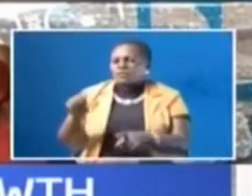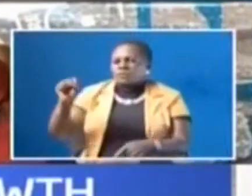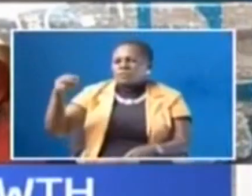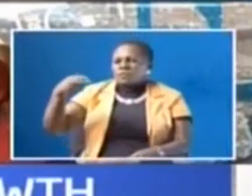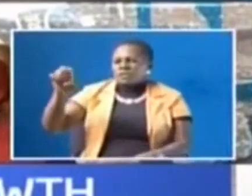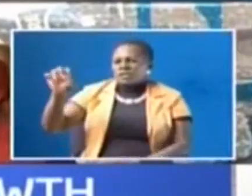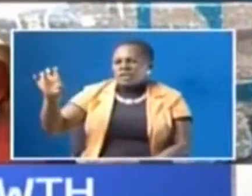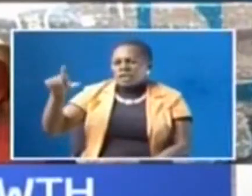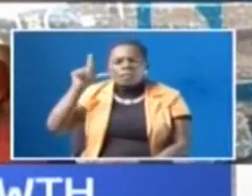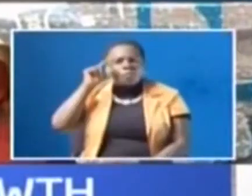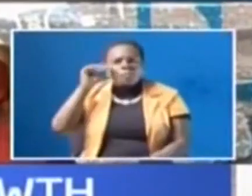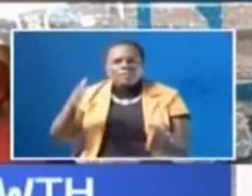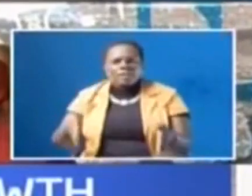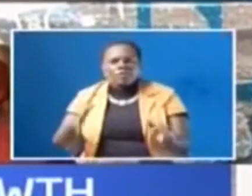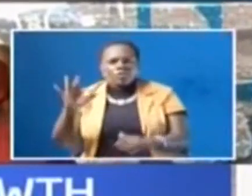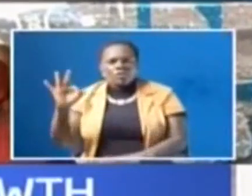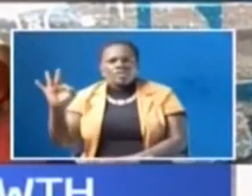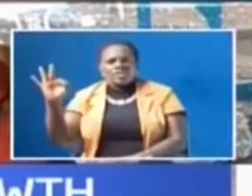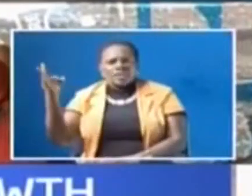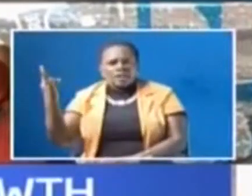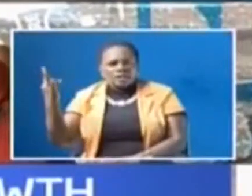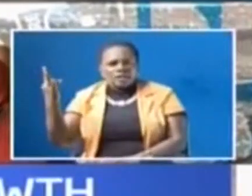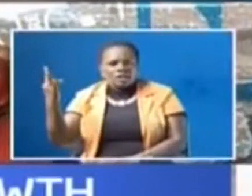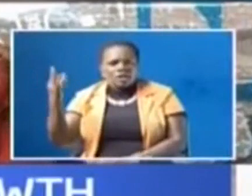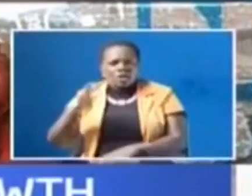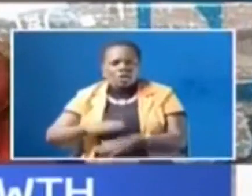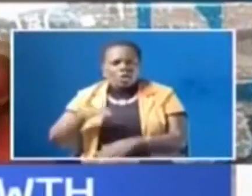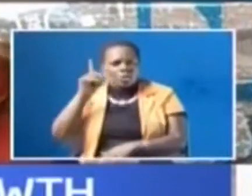Bellevue with the third one, which is on Mombasa Road.